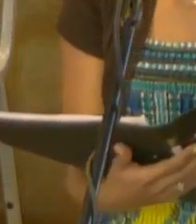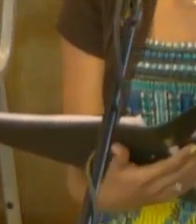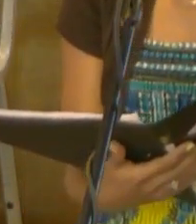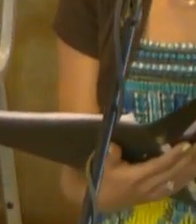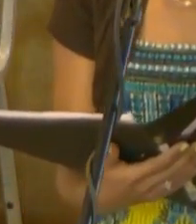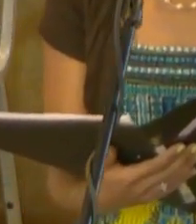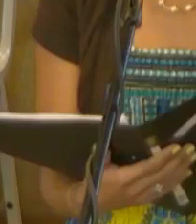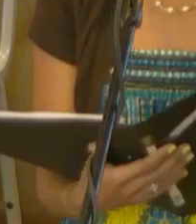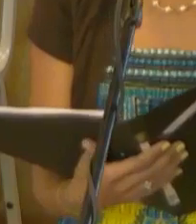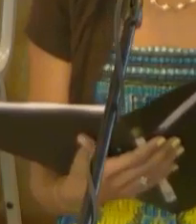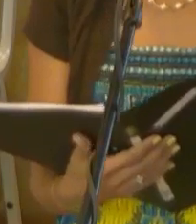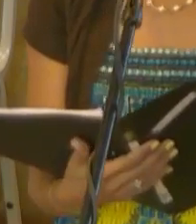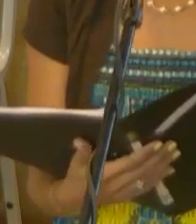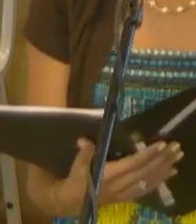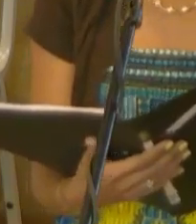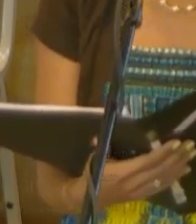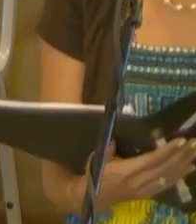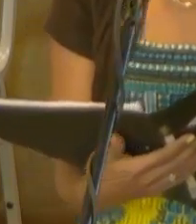foreign